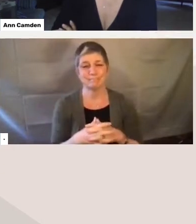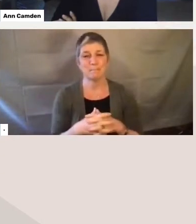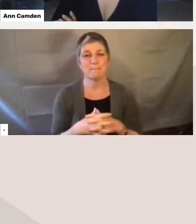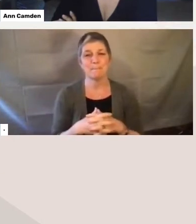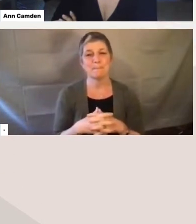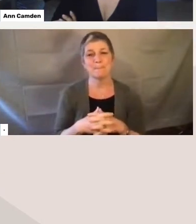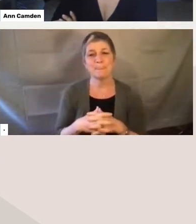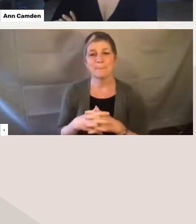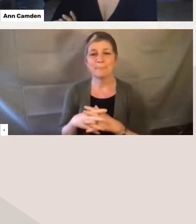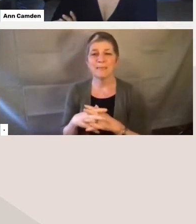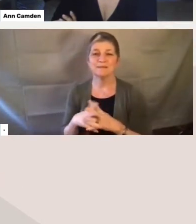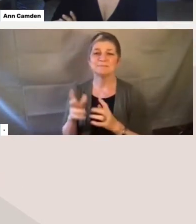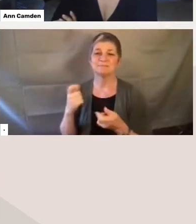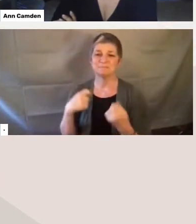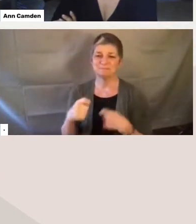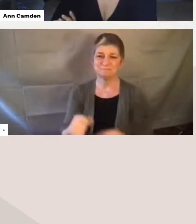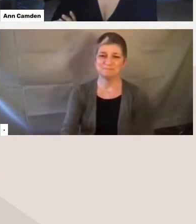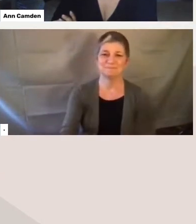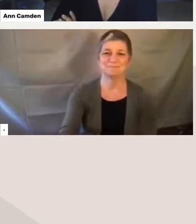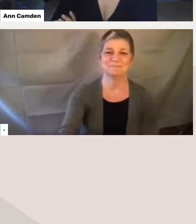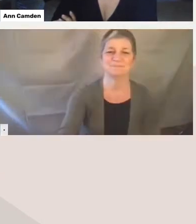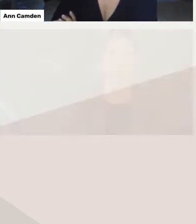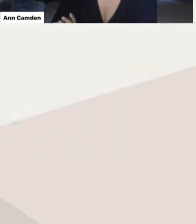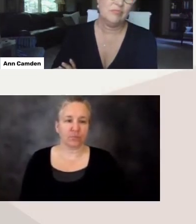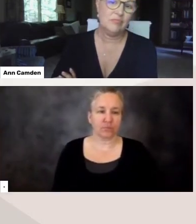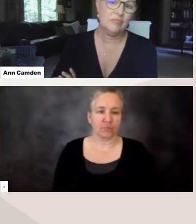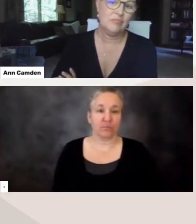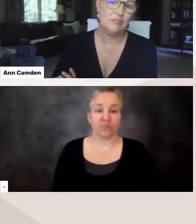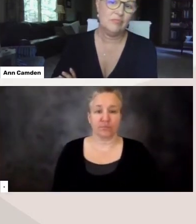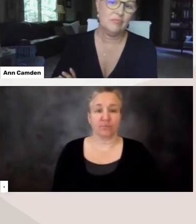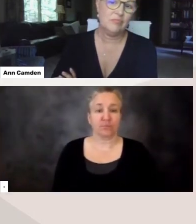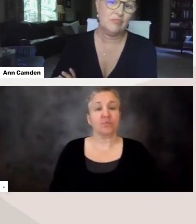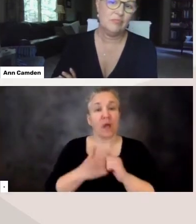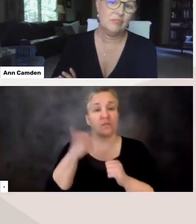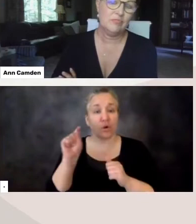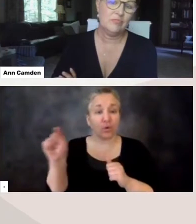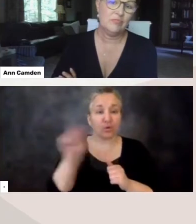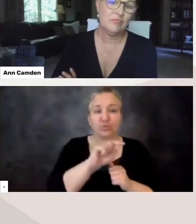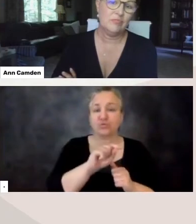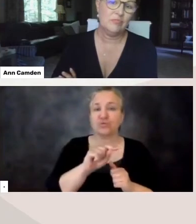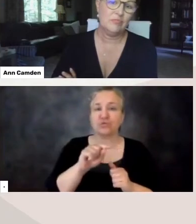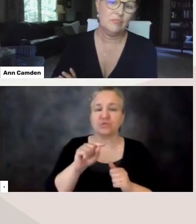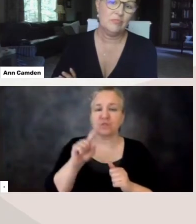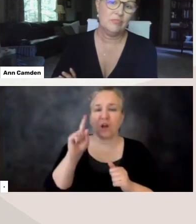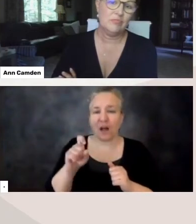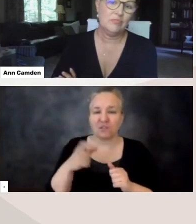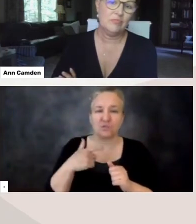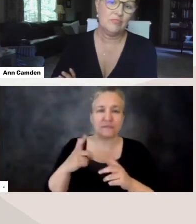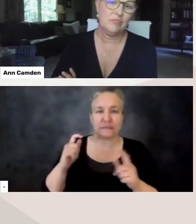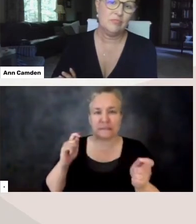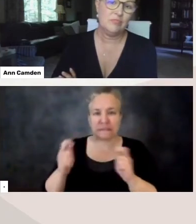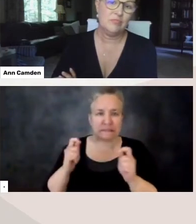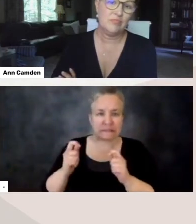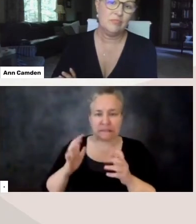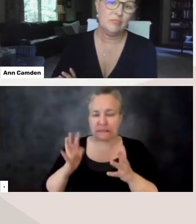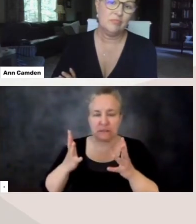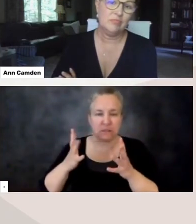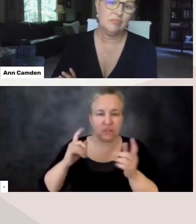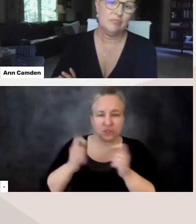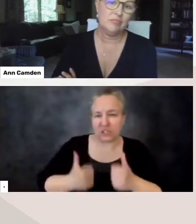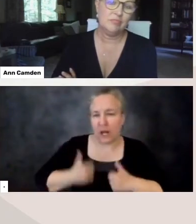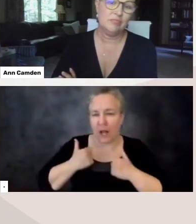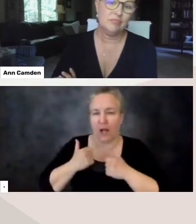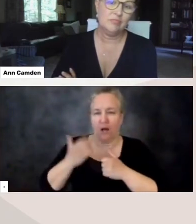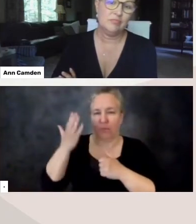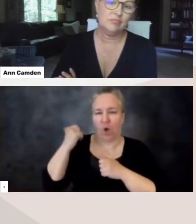What have others done? How have others had to adapt your life to side effects, similar